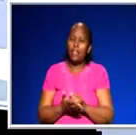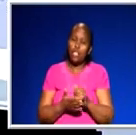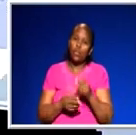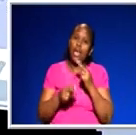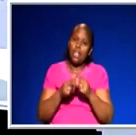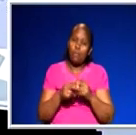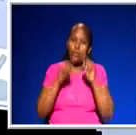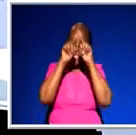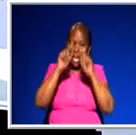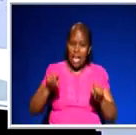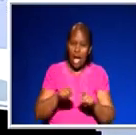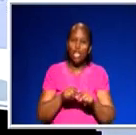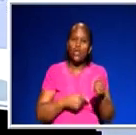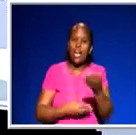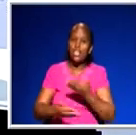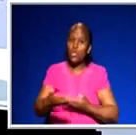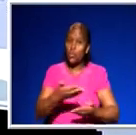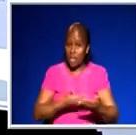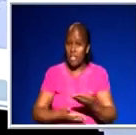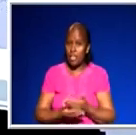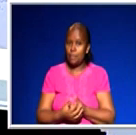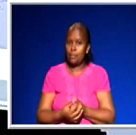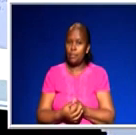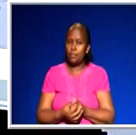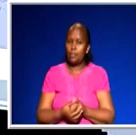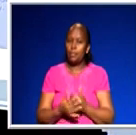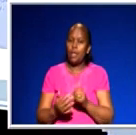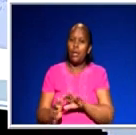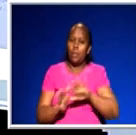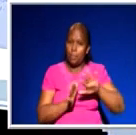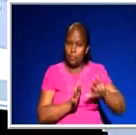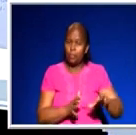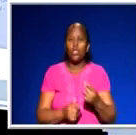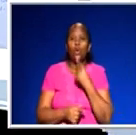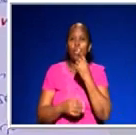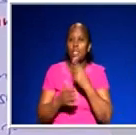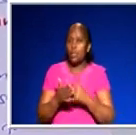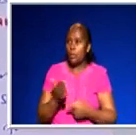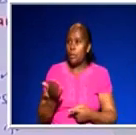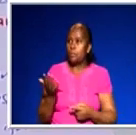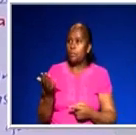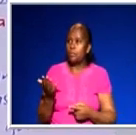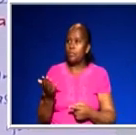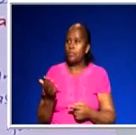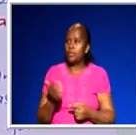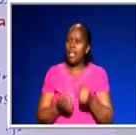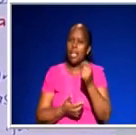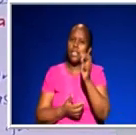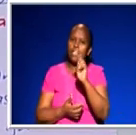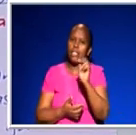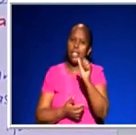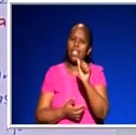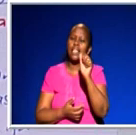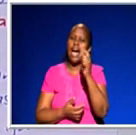called a triangular trade. Let's move further. We said transatlantic trade